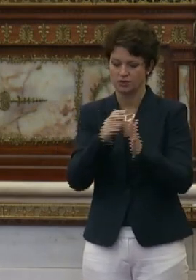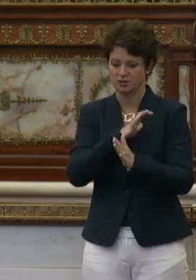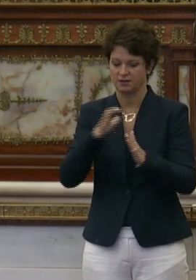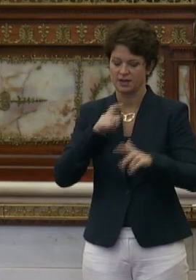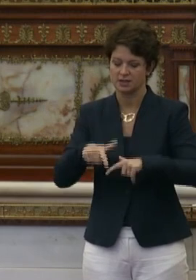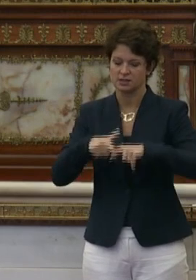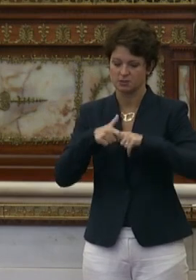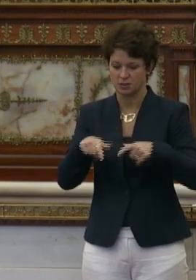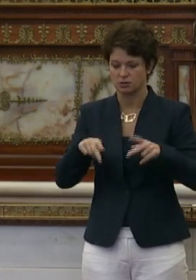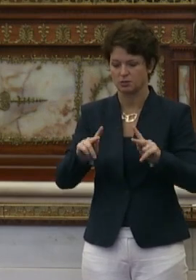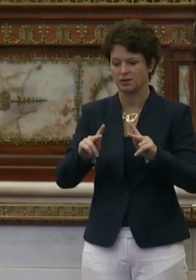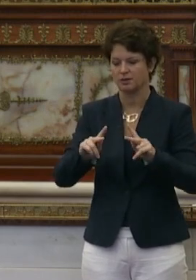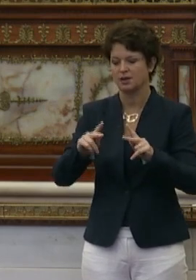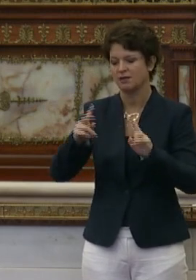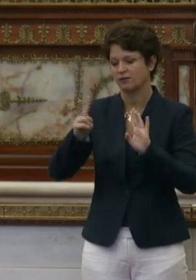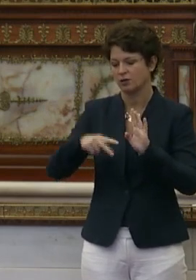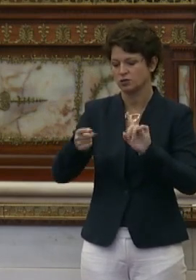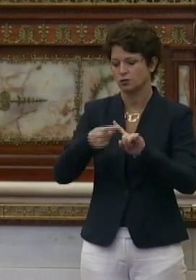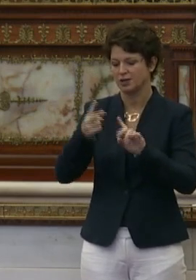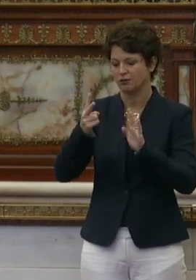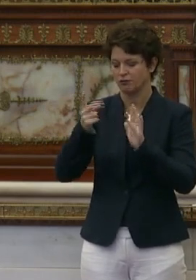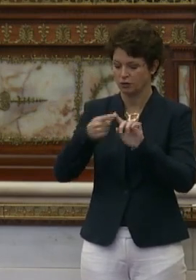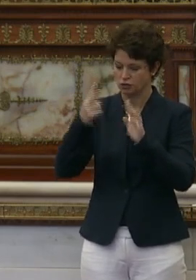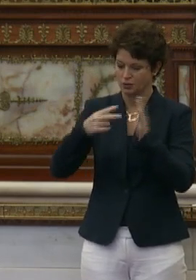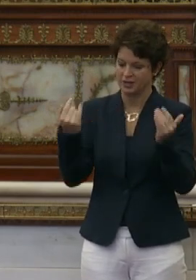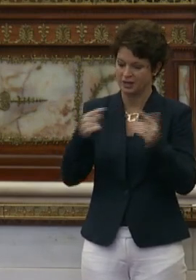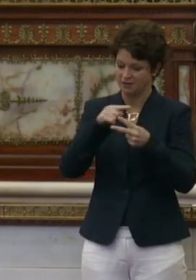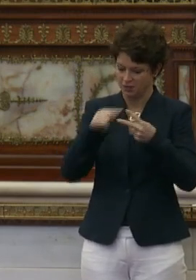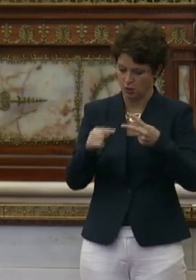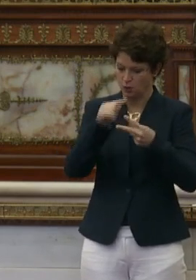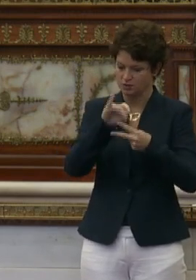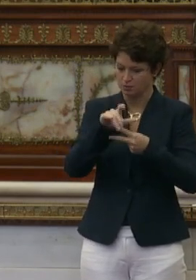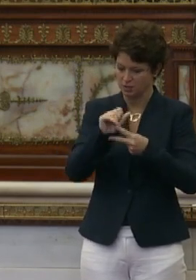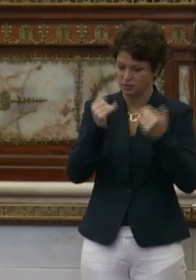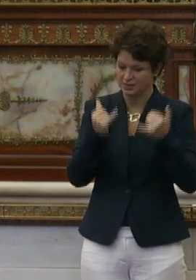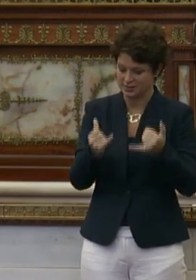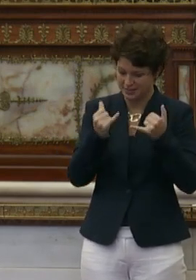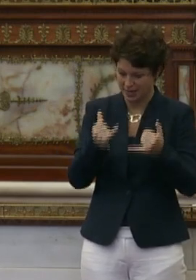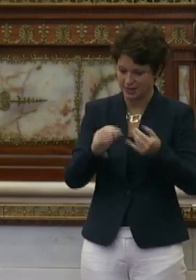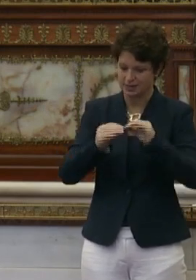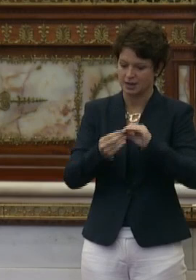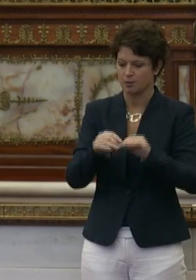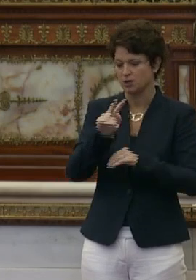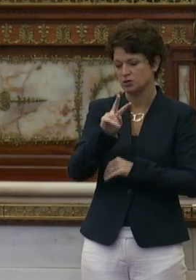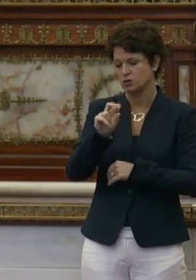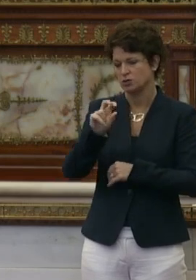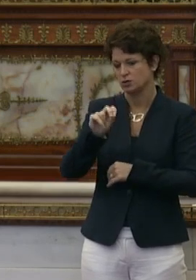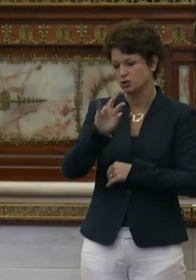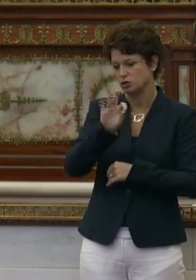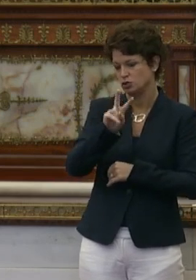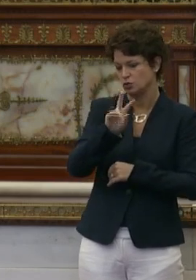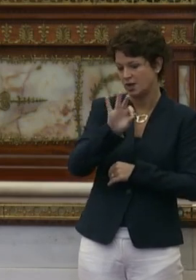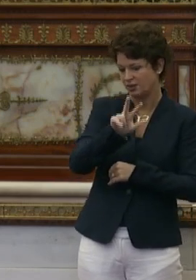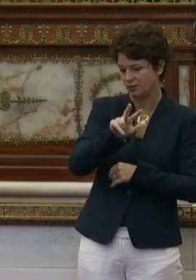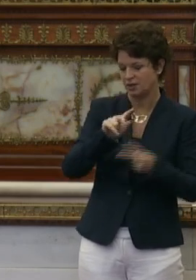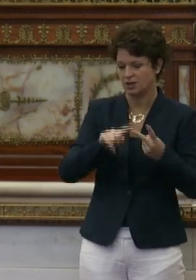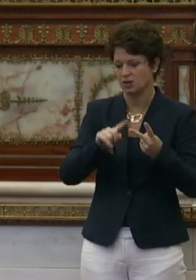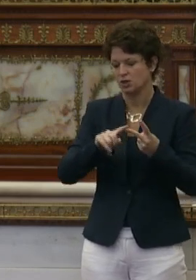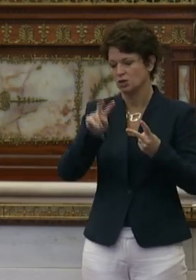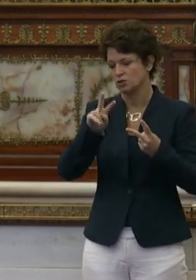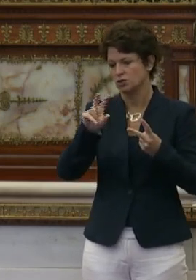council be suspended so as to permit the first reading this bill of this day of this bill numbers 200293